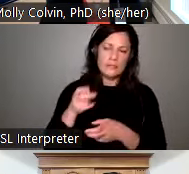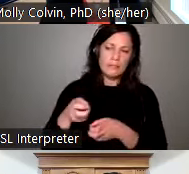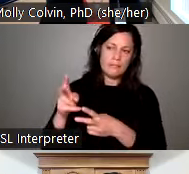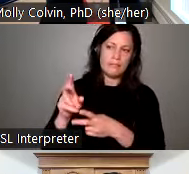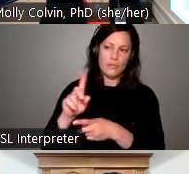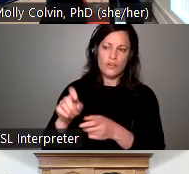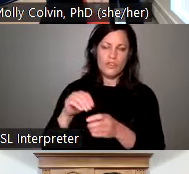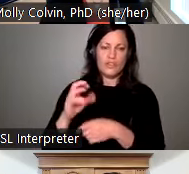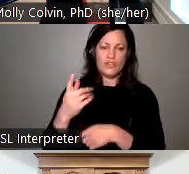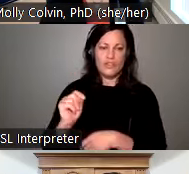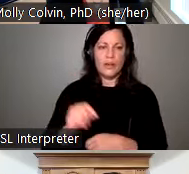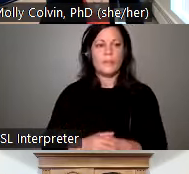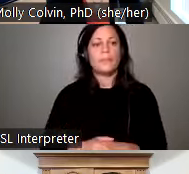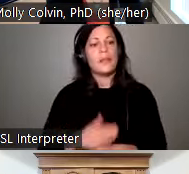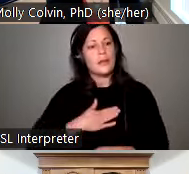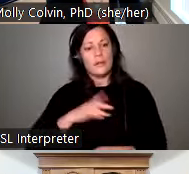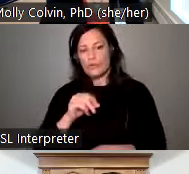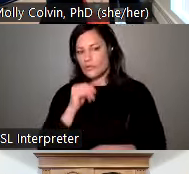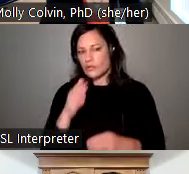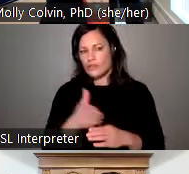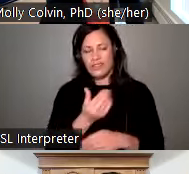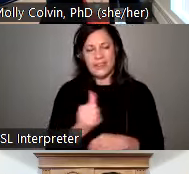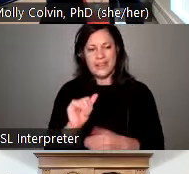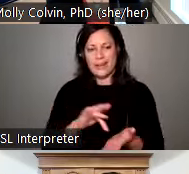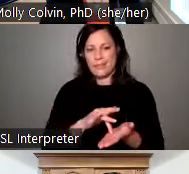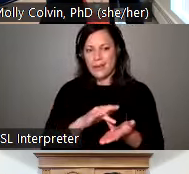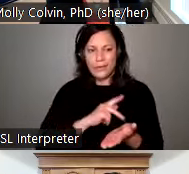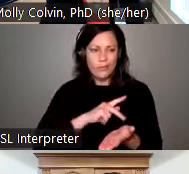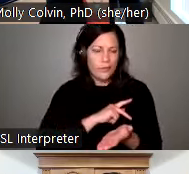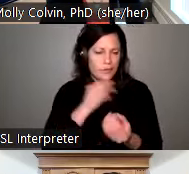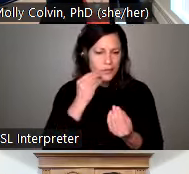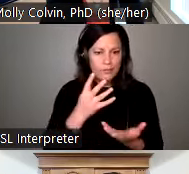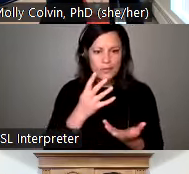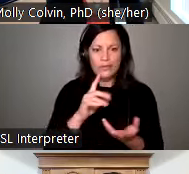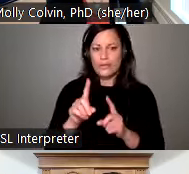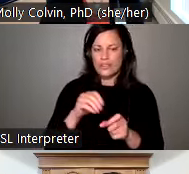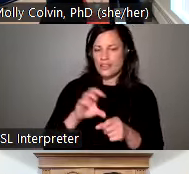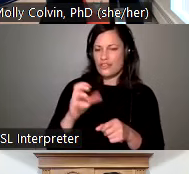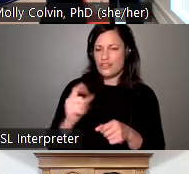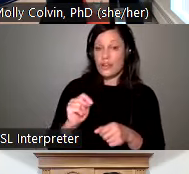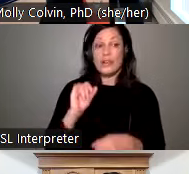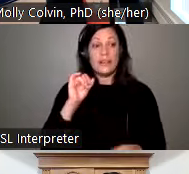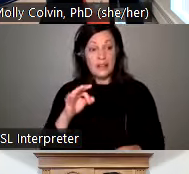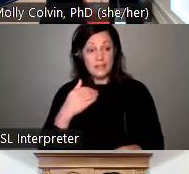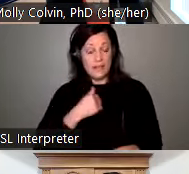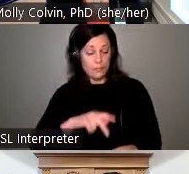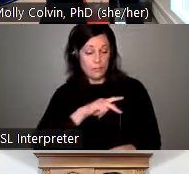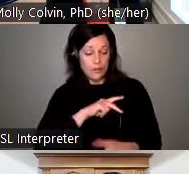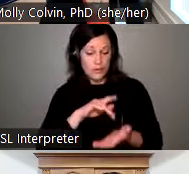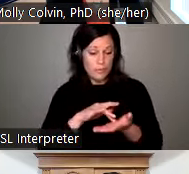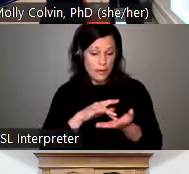Please do not share any personal medical information or questions in the chat. If you have a personal medical question, please ask your doctor.